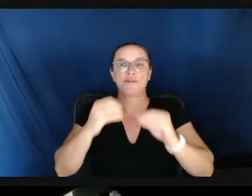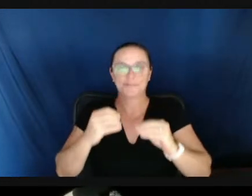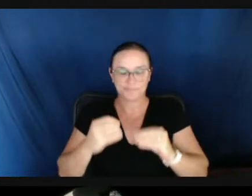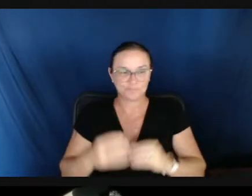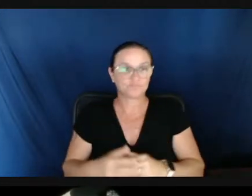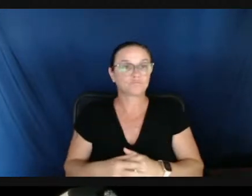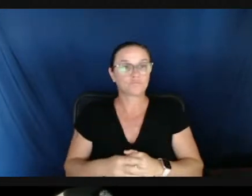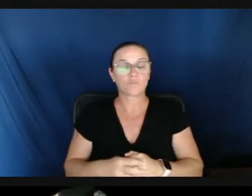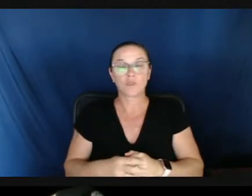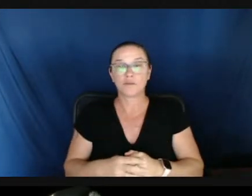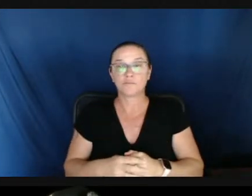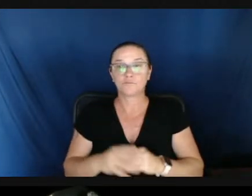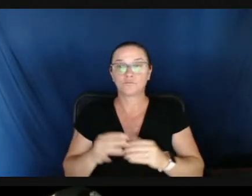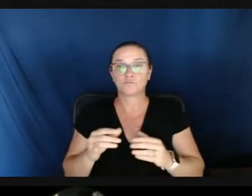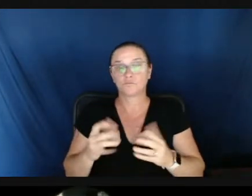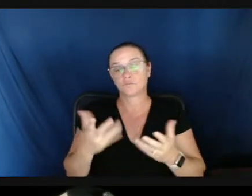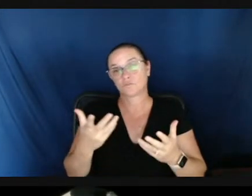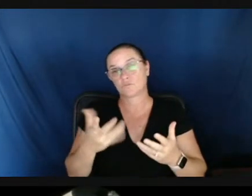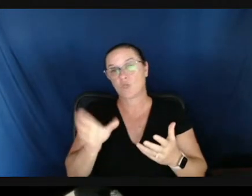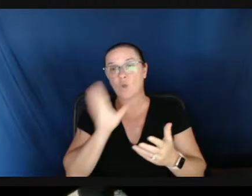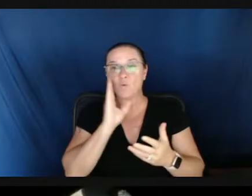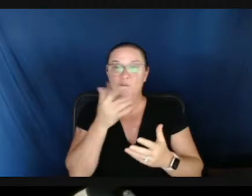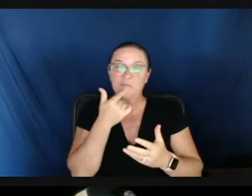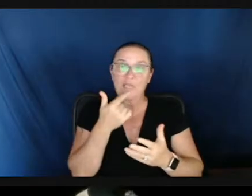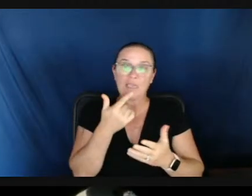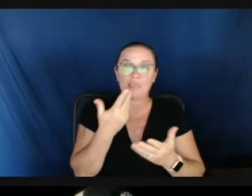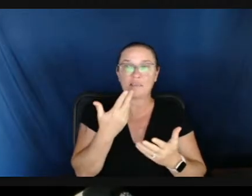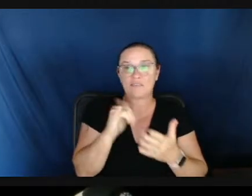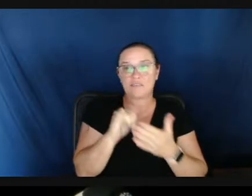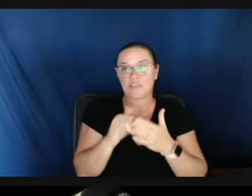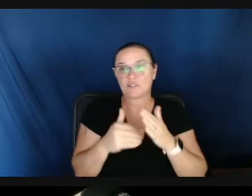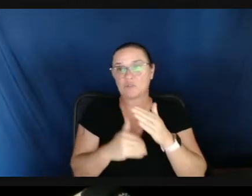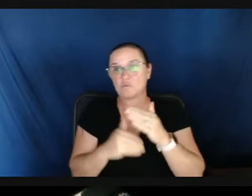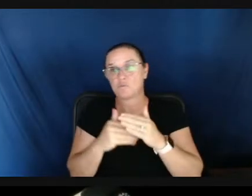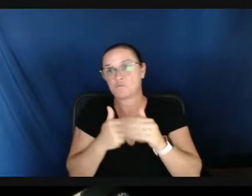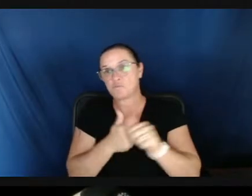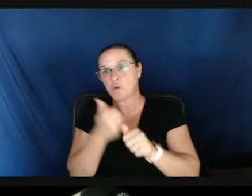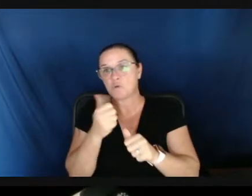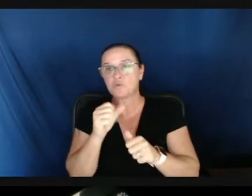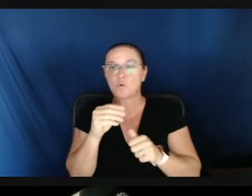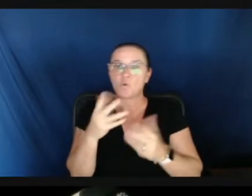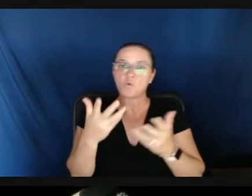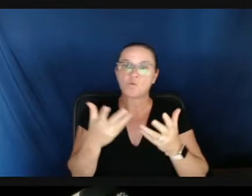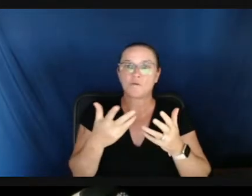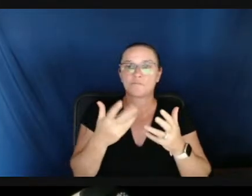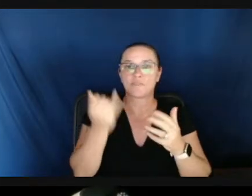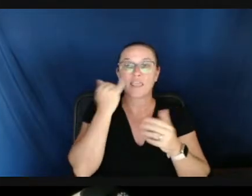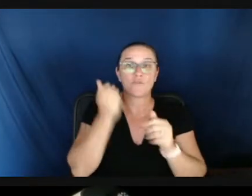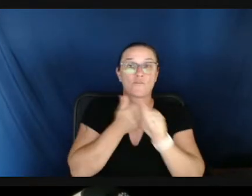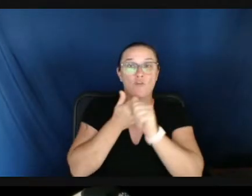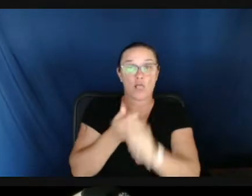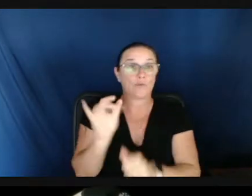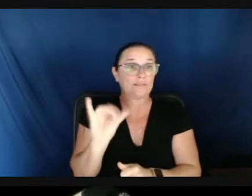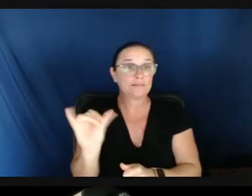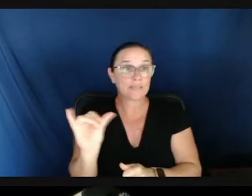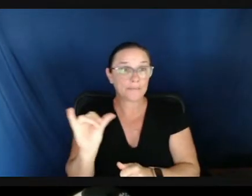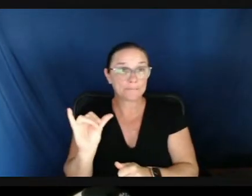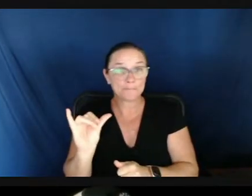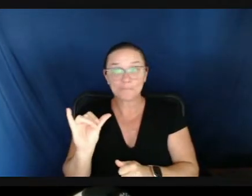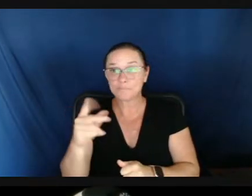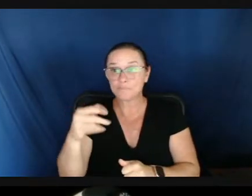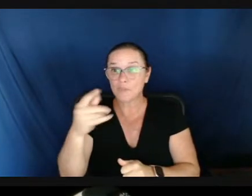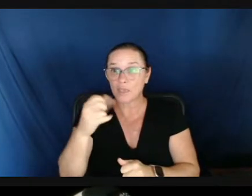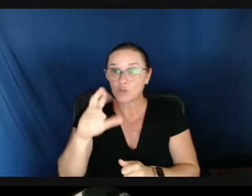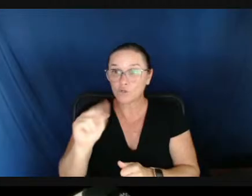end of your range, I would say, is, okay, we seeing it do a similar thing now. were to follow a similar pattern, might it